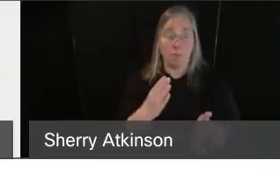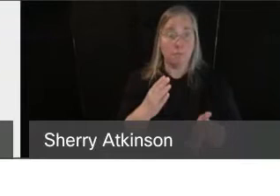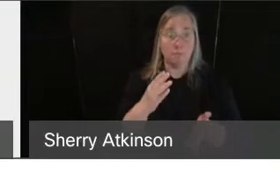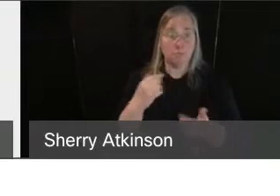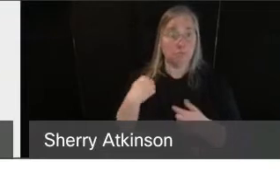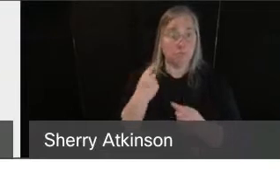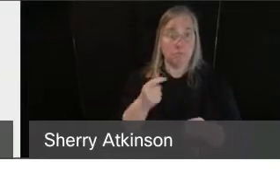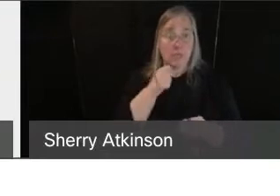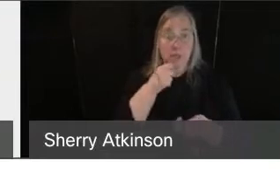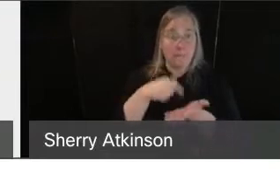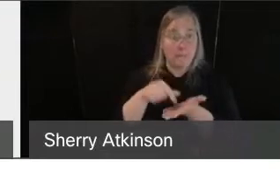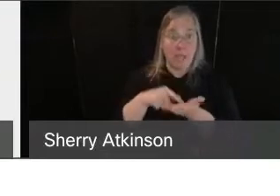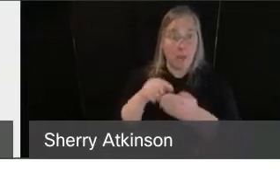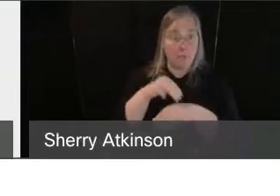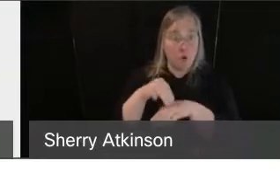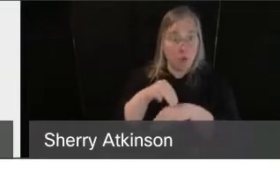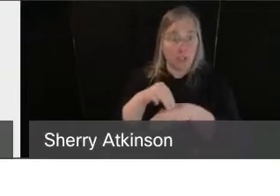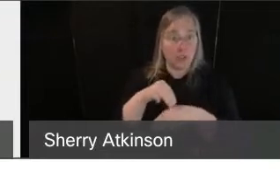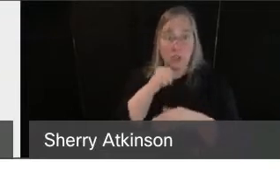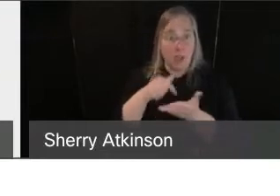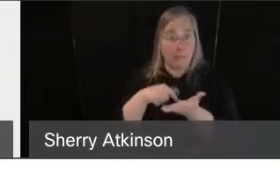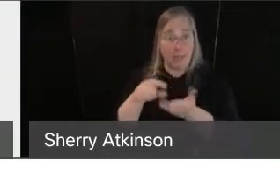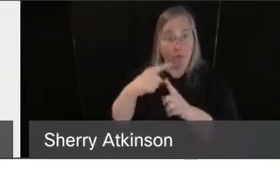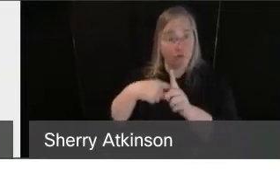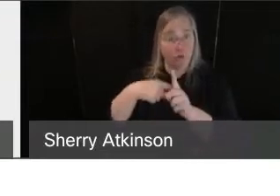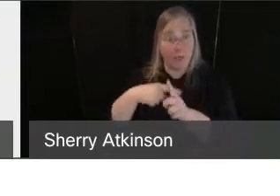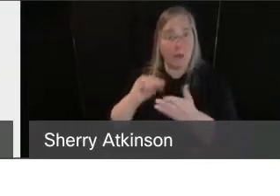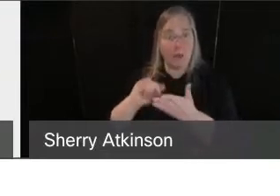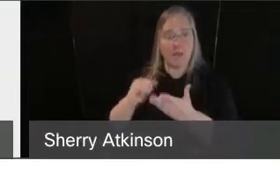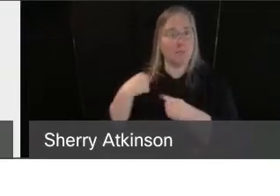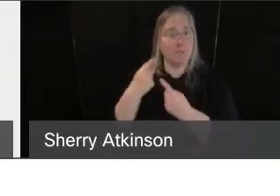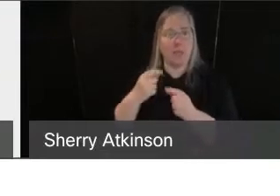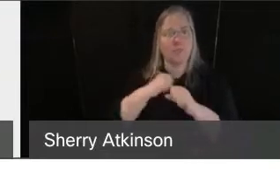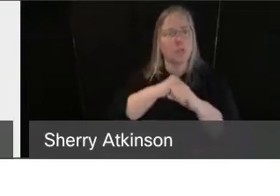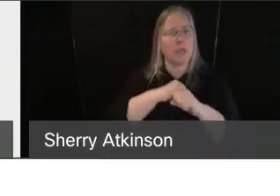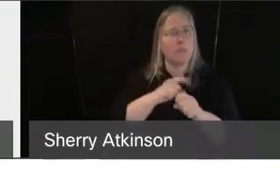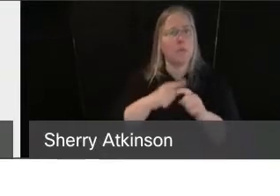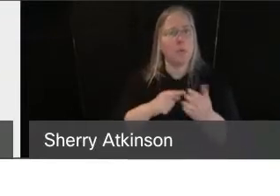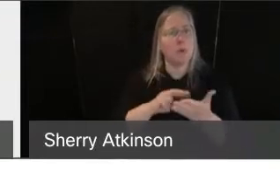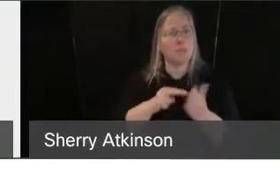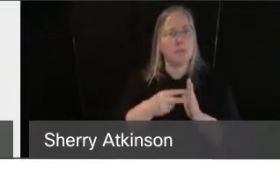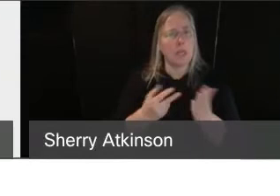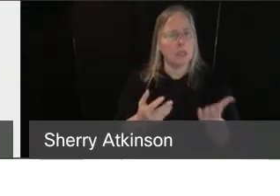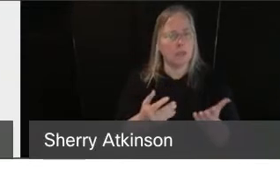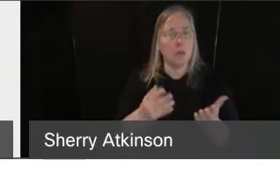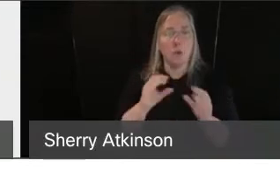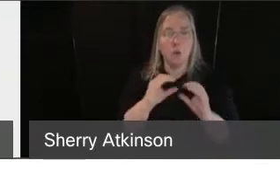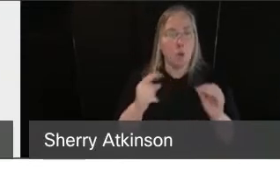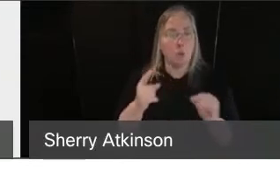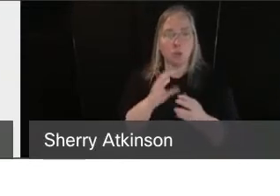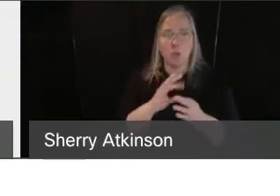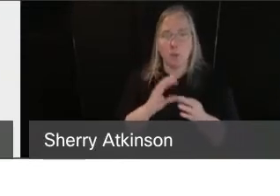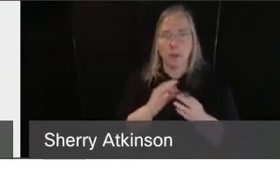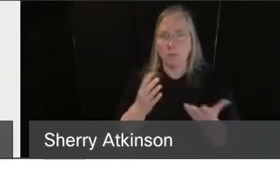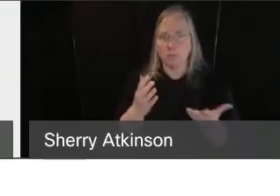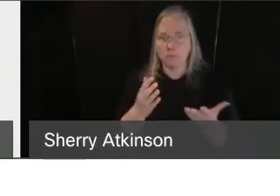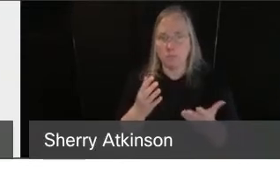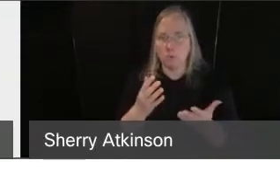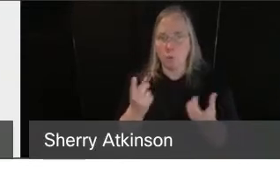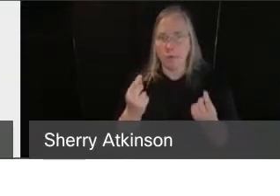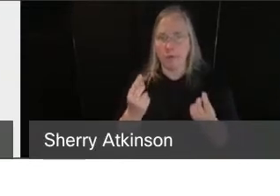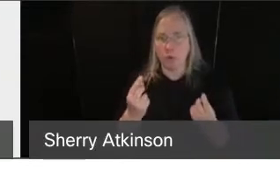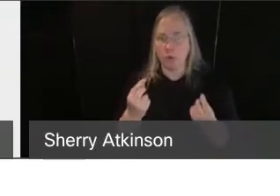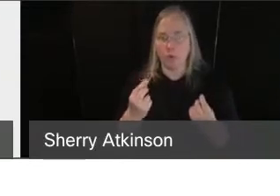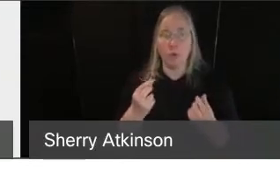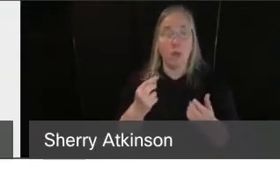have not been paying rent. That has been protected. So what does that mean? Nobody's kind of talking about that. So as the GDP numbers come out,